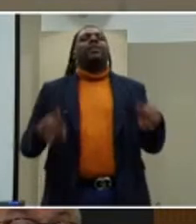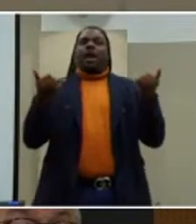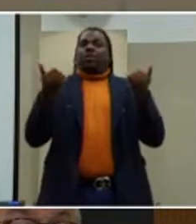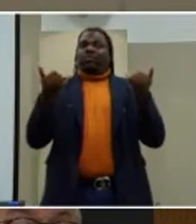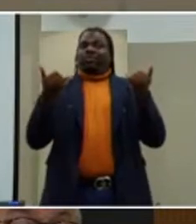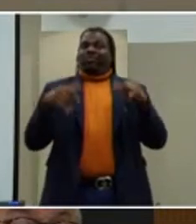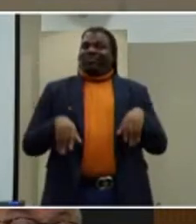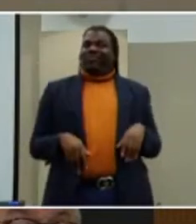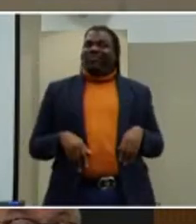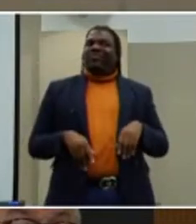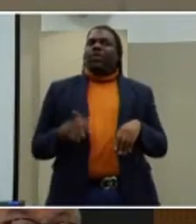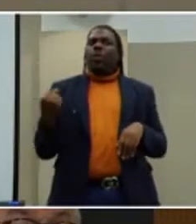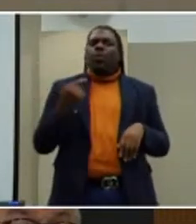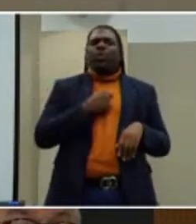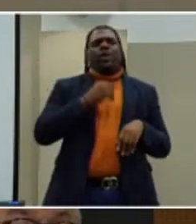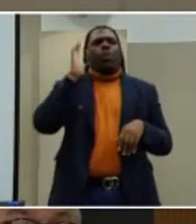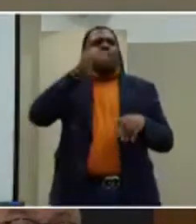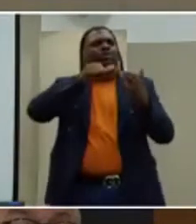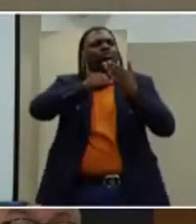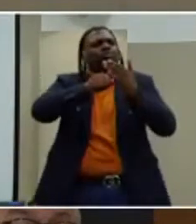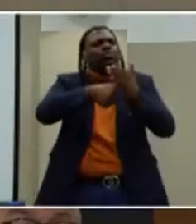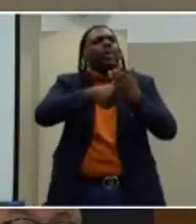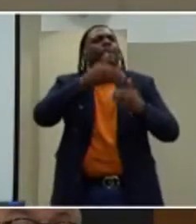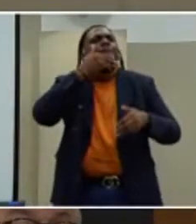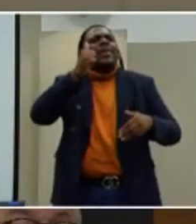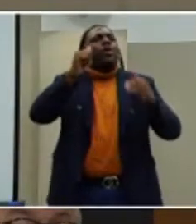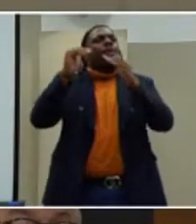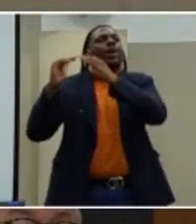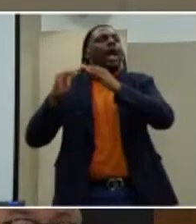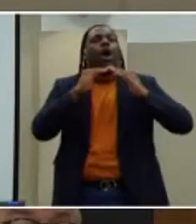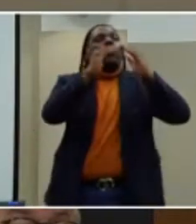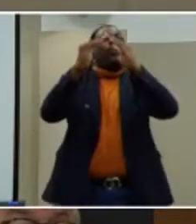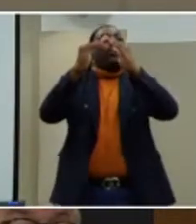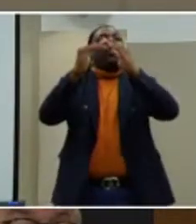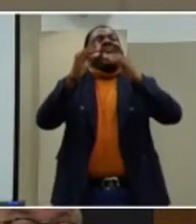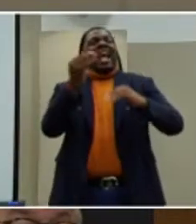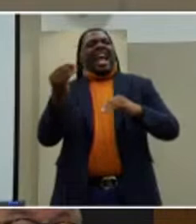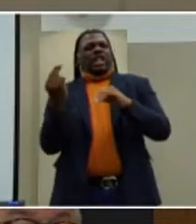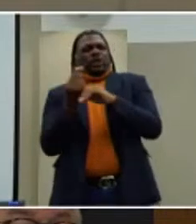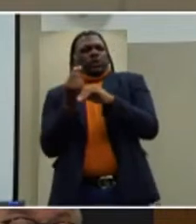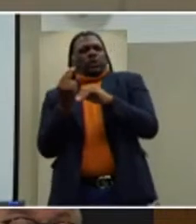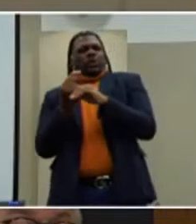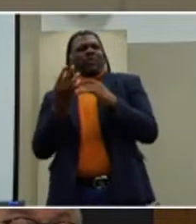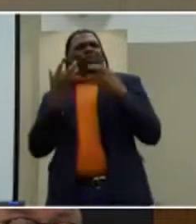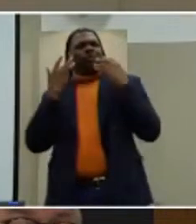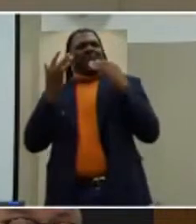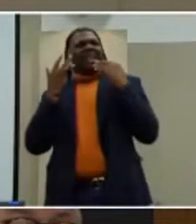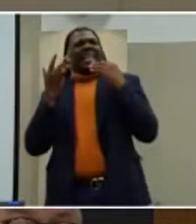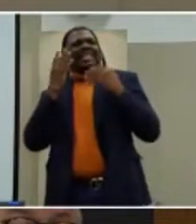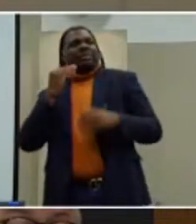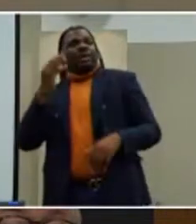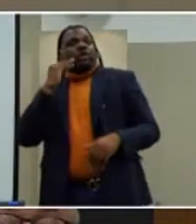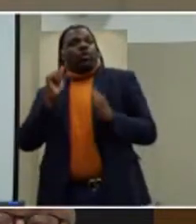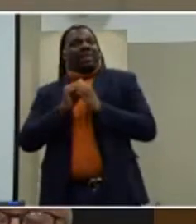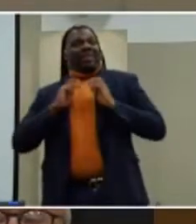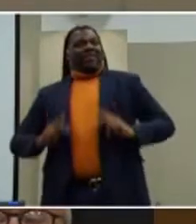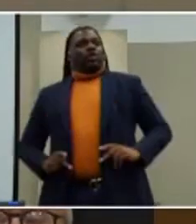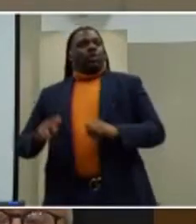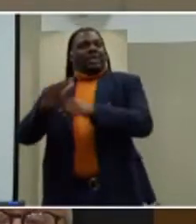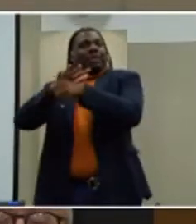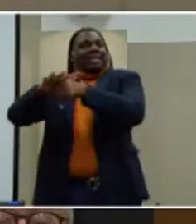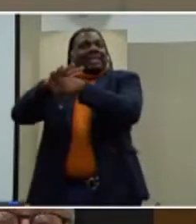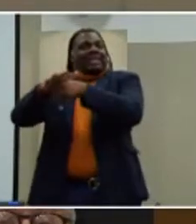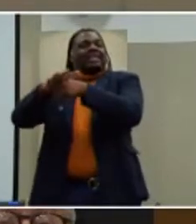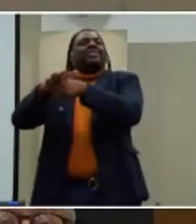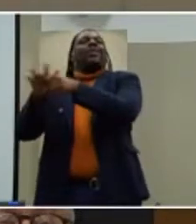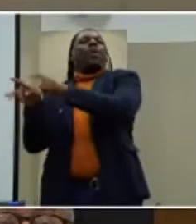Overall, we're intent on ensuring better, more equitable end-user experiences in the physical spaces, as